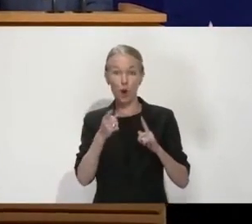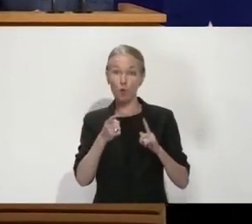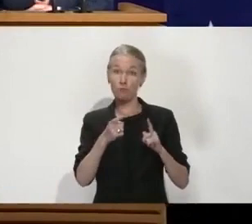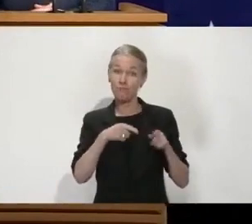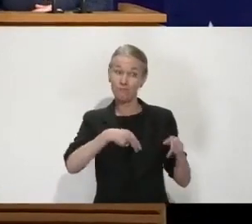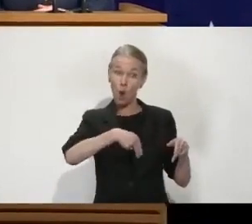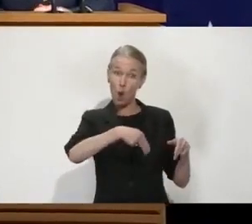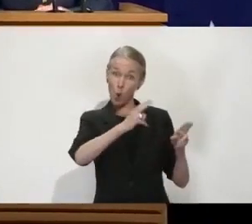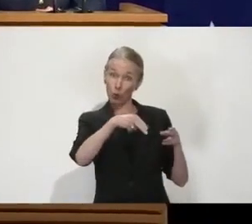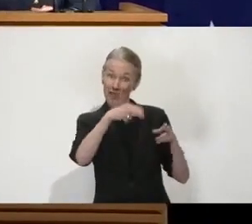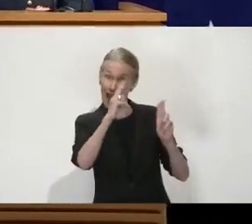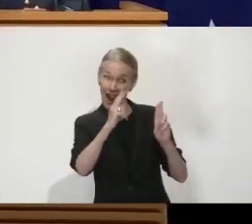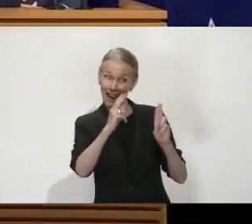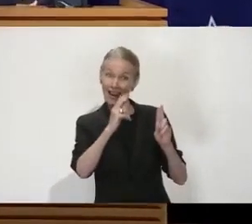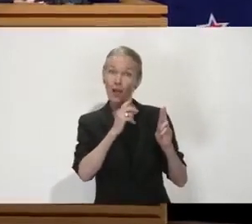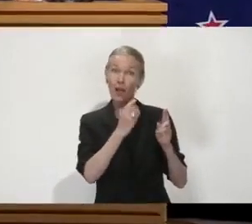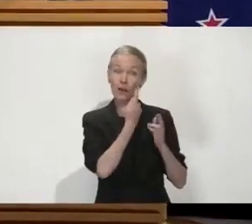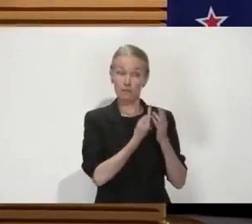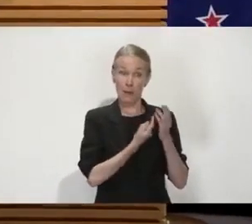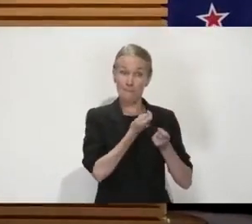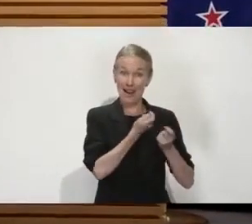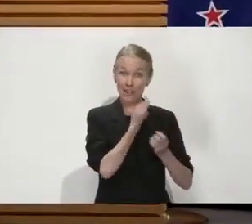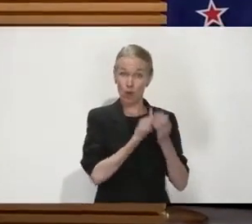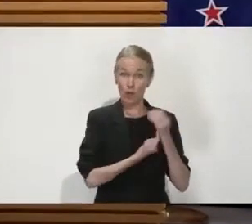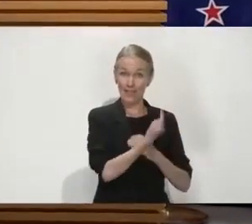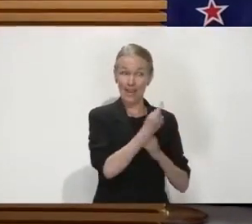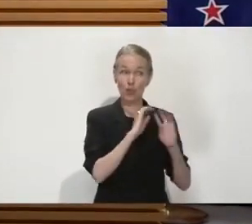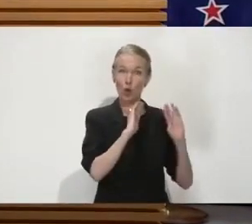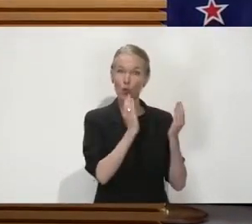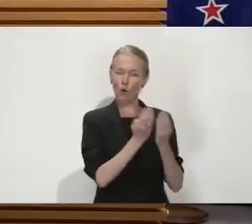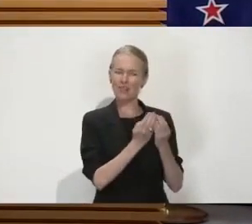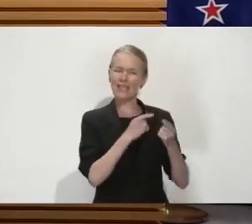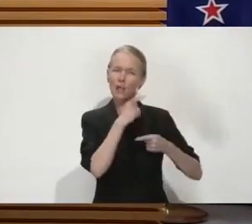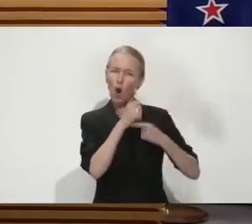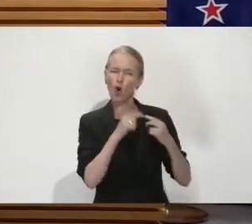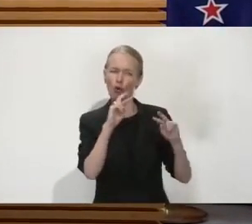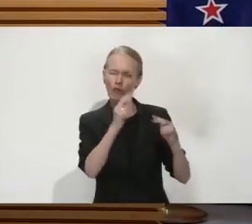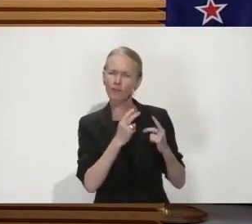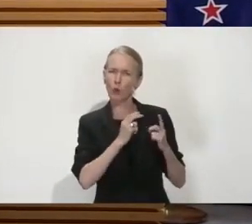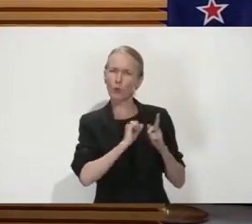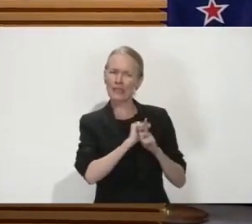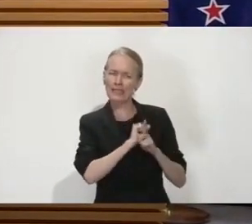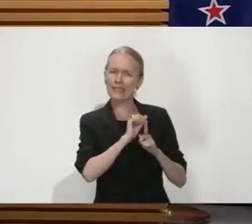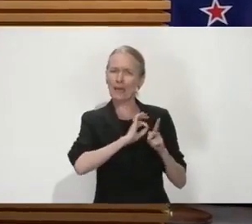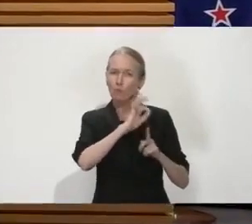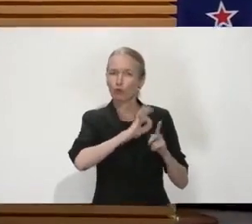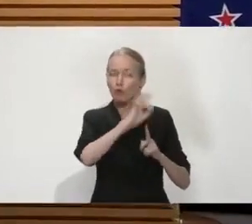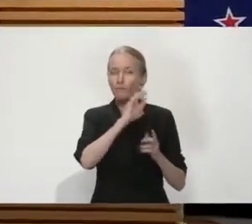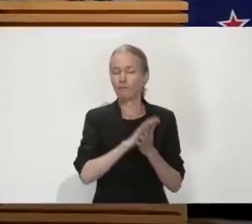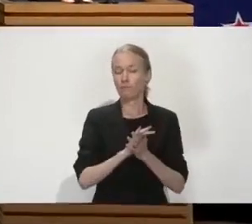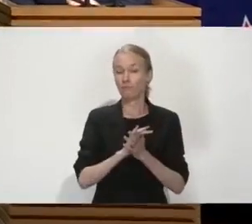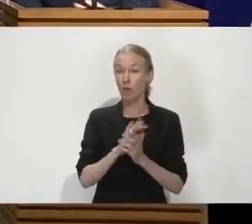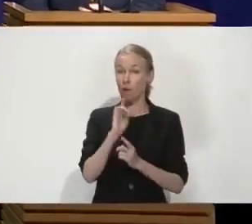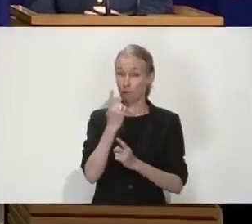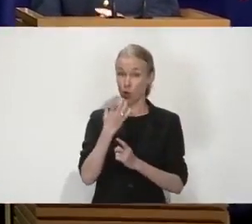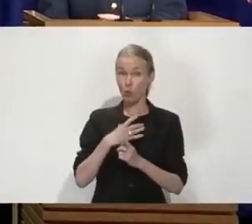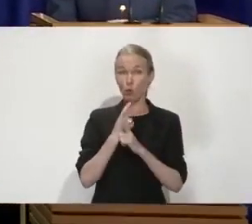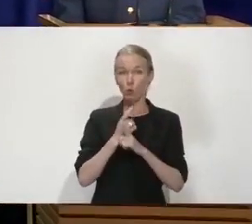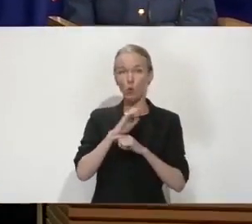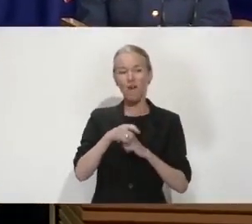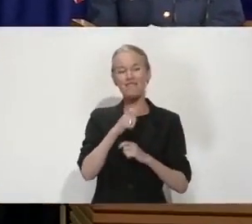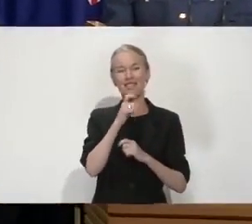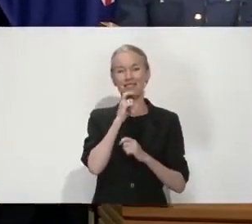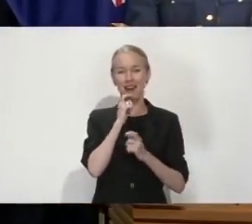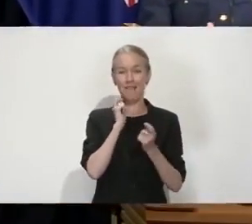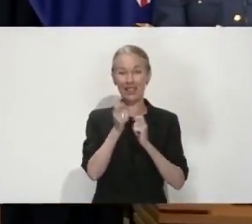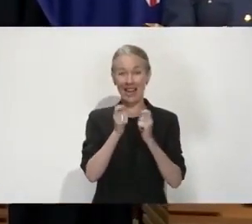implementing at managed isolation and quarantine facilities. Firstly, in regards to the testing of staff. Between